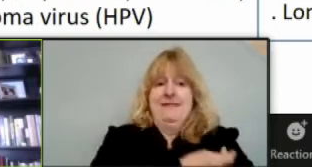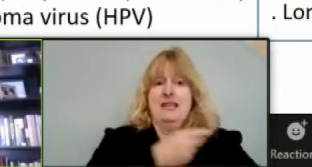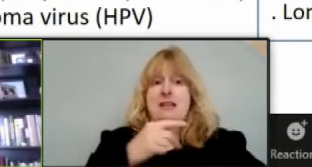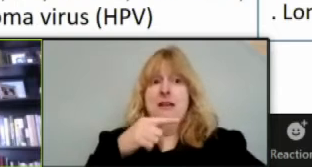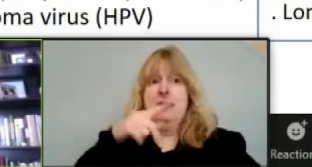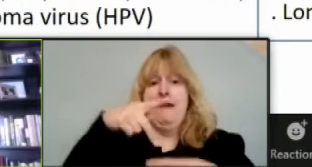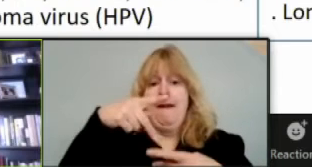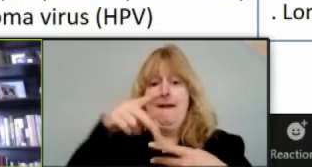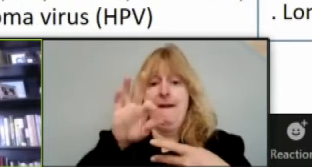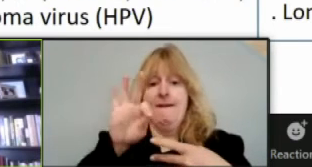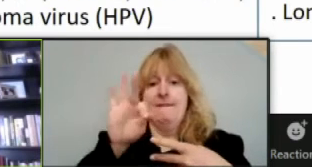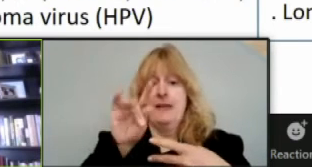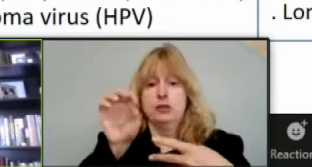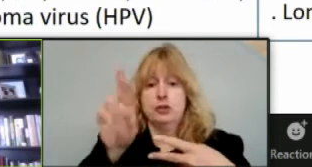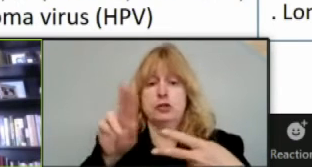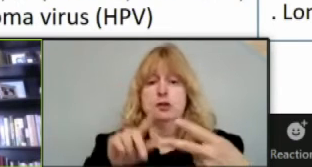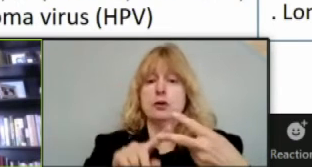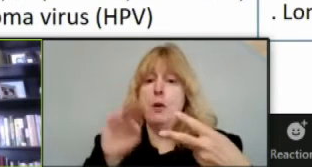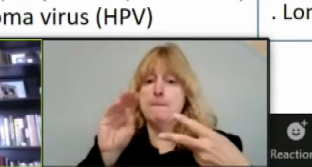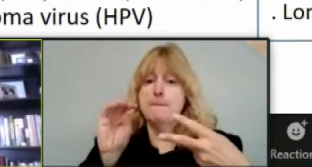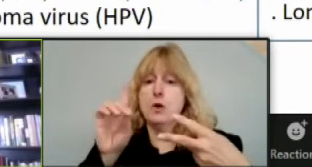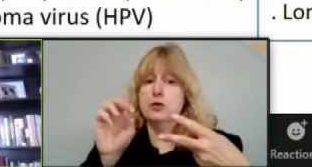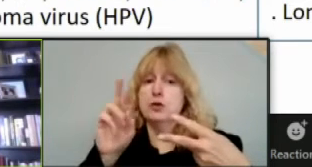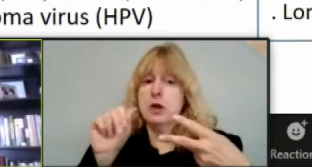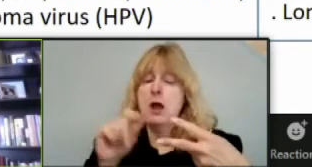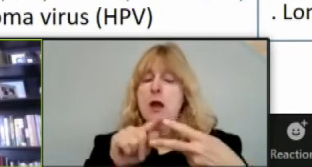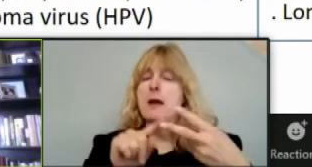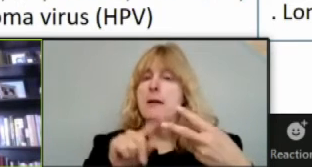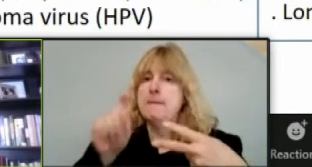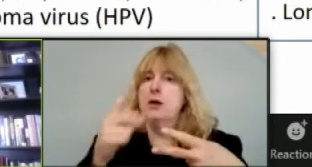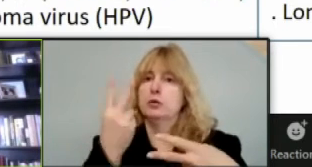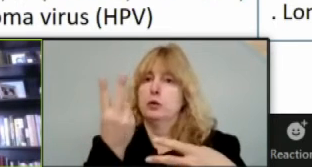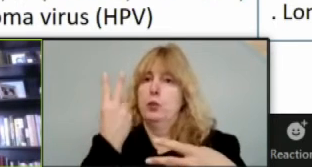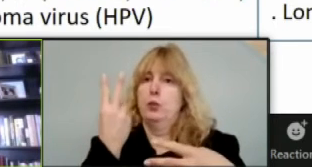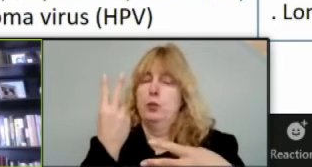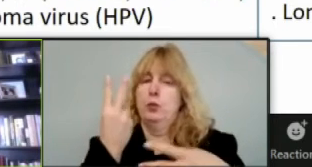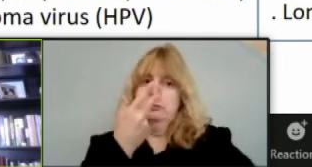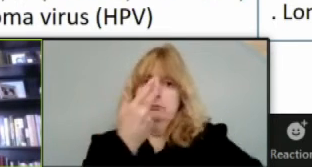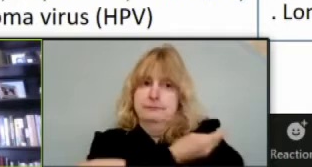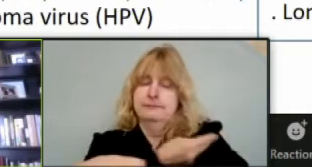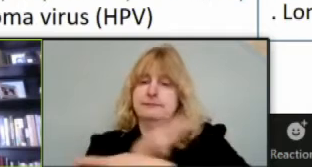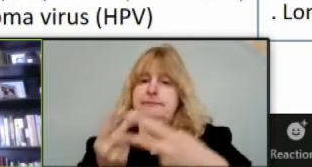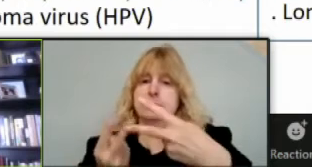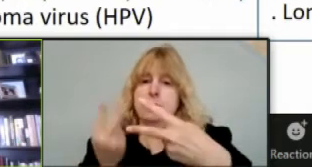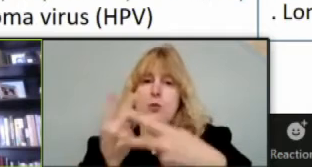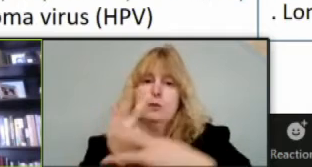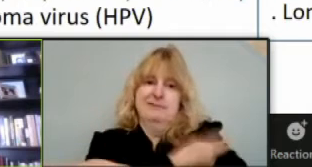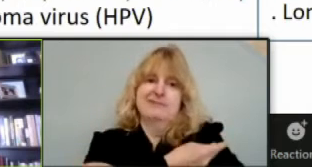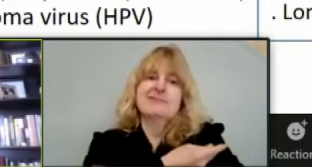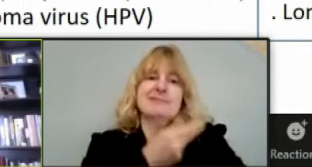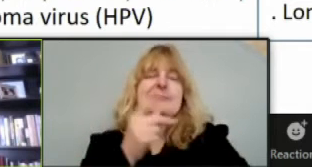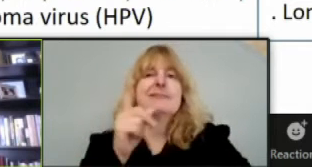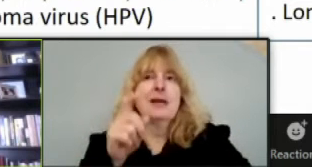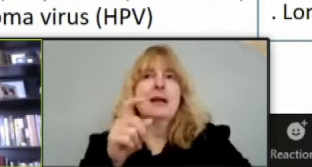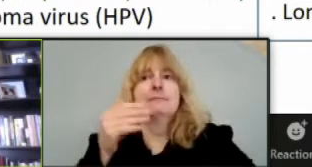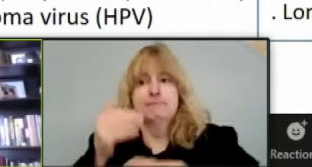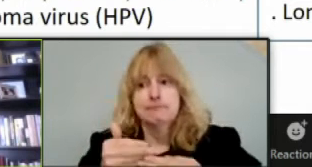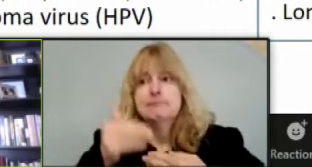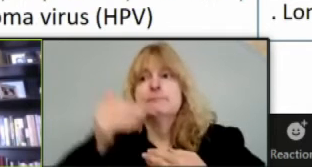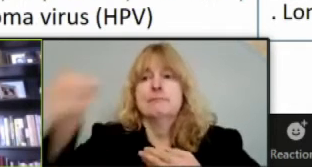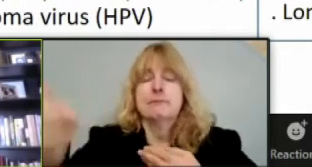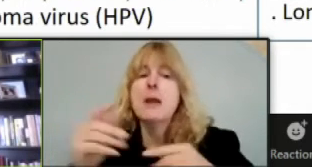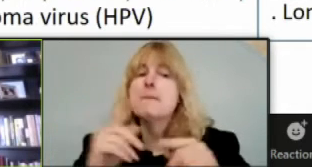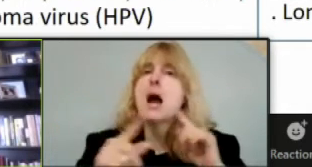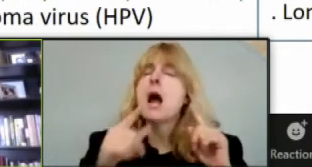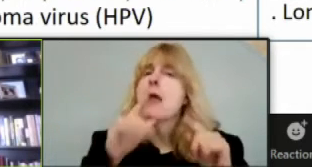are not, however, like the smallpox and yellow fever and measles and mumps and other vaccines that we're used to. And what do I mean by